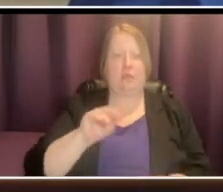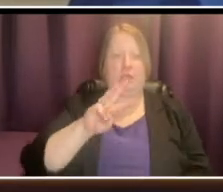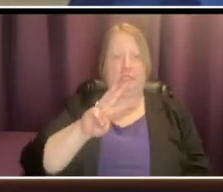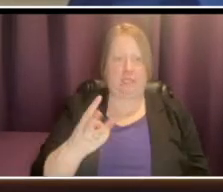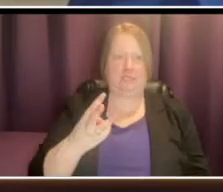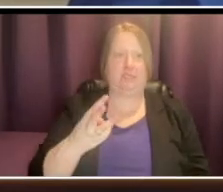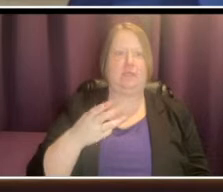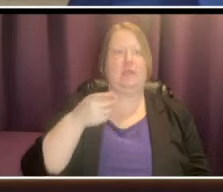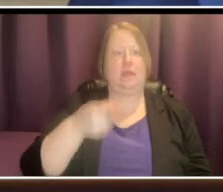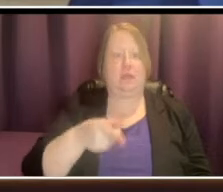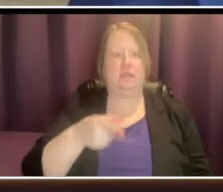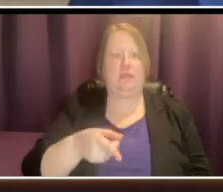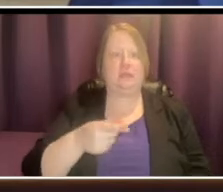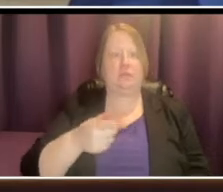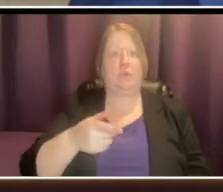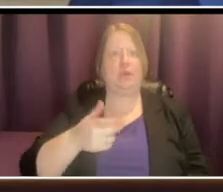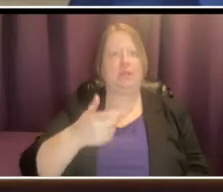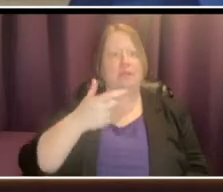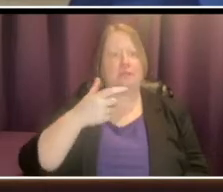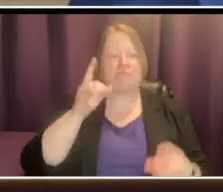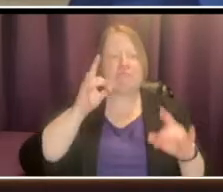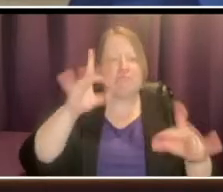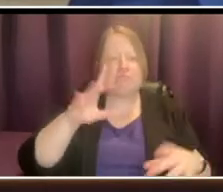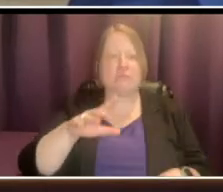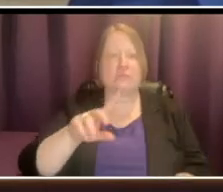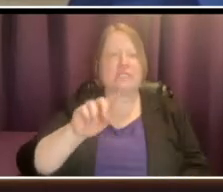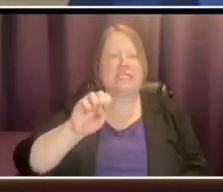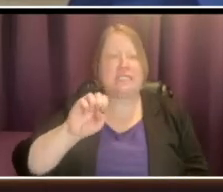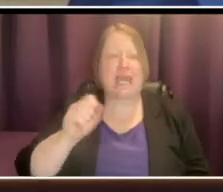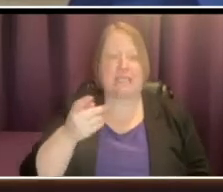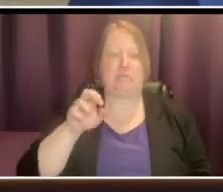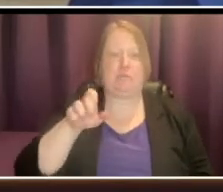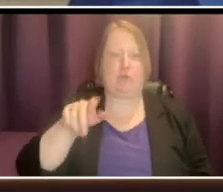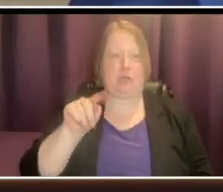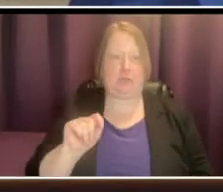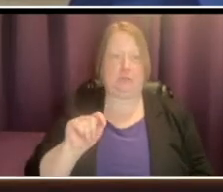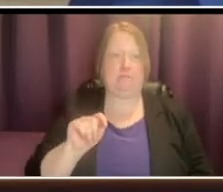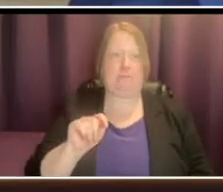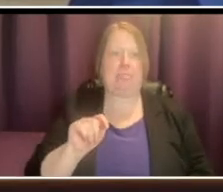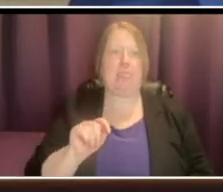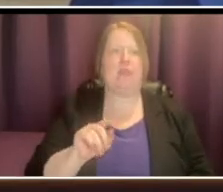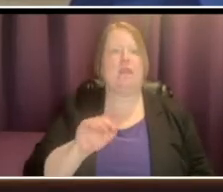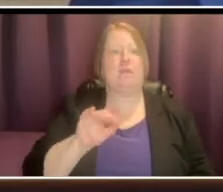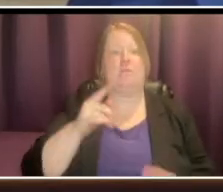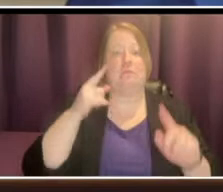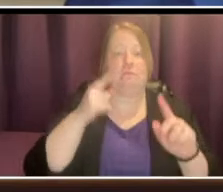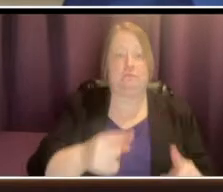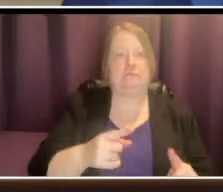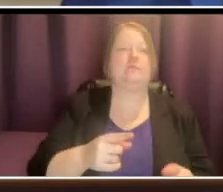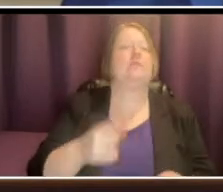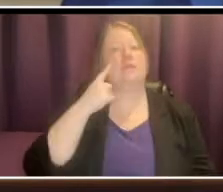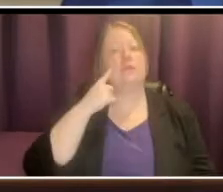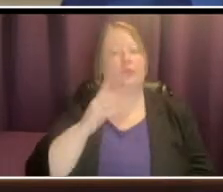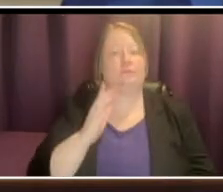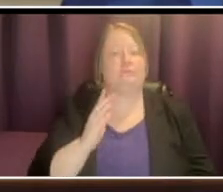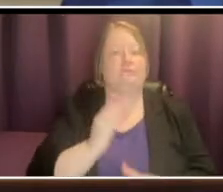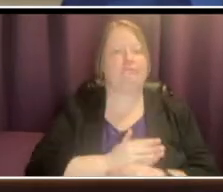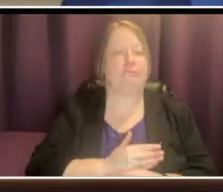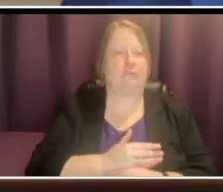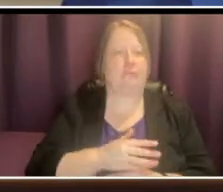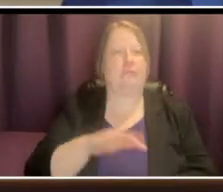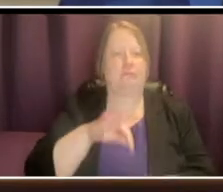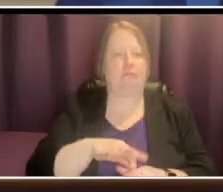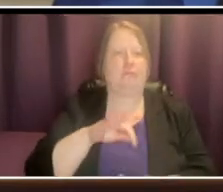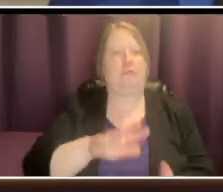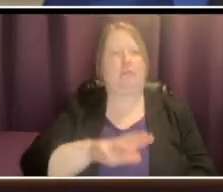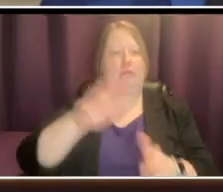session and prevent the orderly transition of power. On the morning of the 6th, the Secret Service was at the Ellipse,